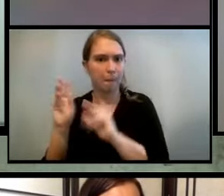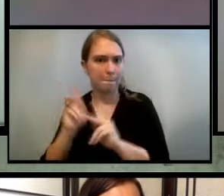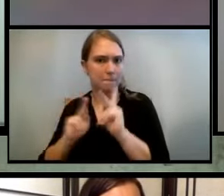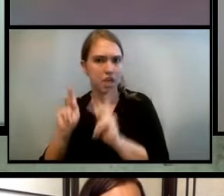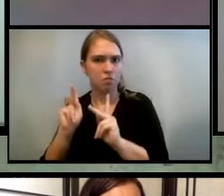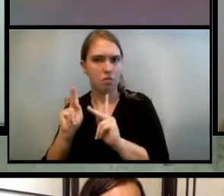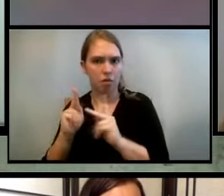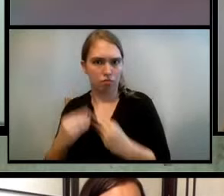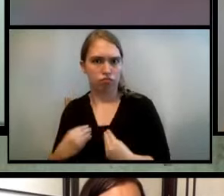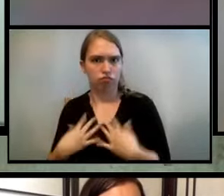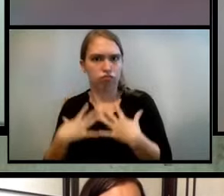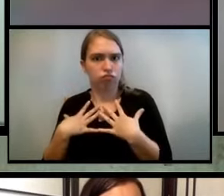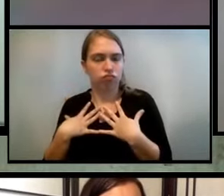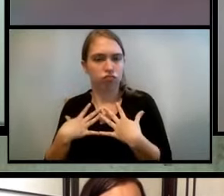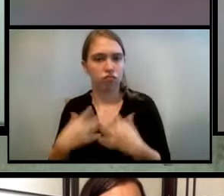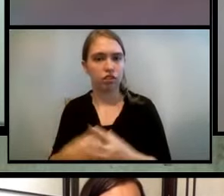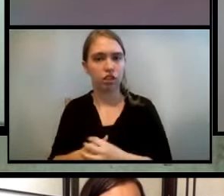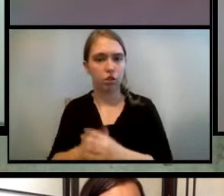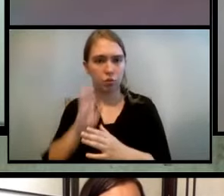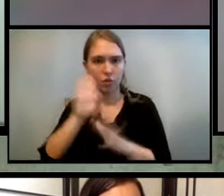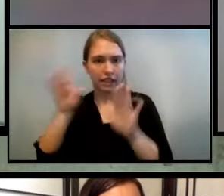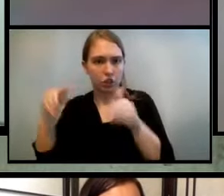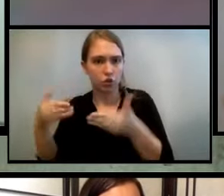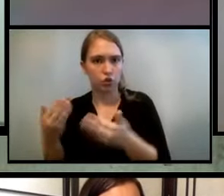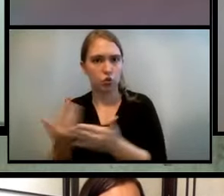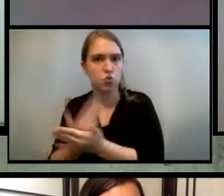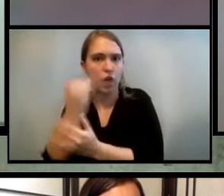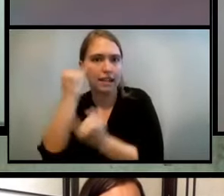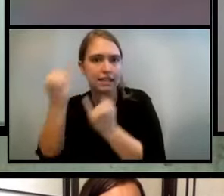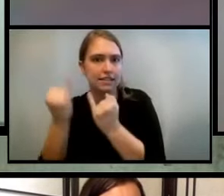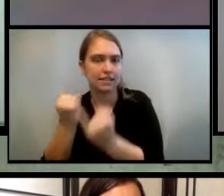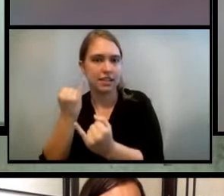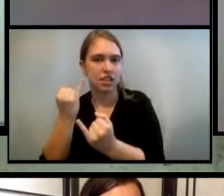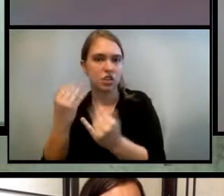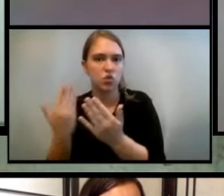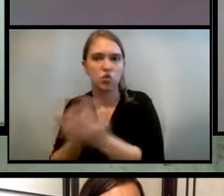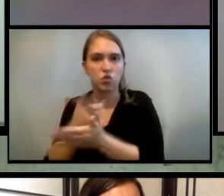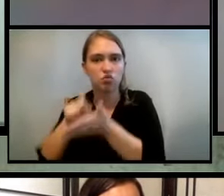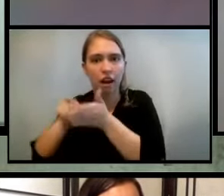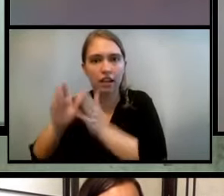will it move people? Will it introduce them to new ideas, to new voices?